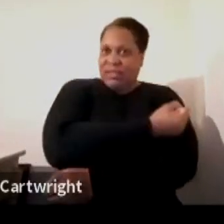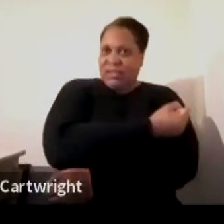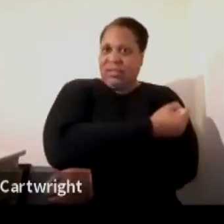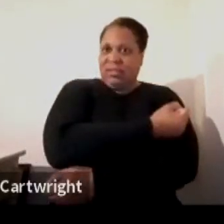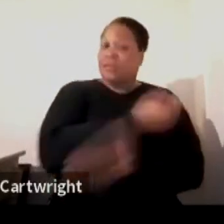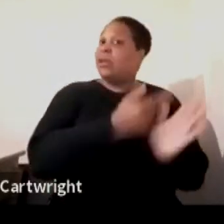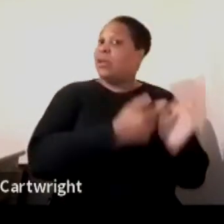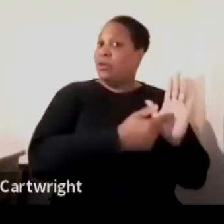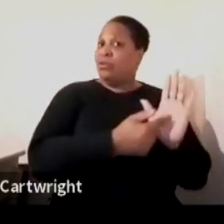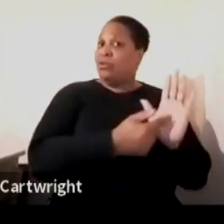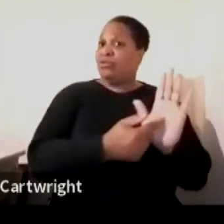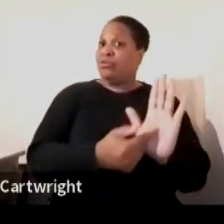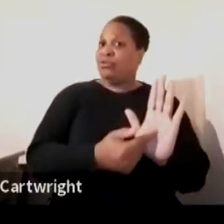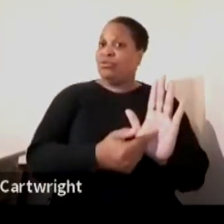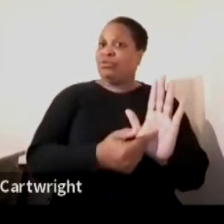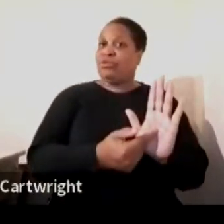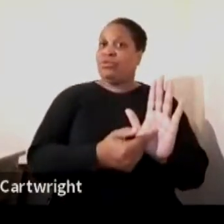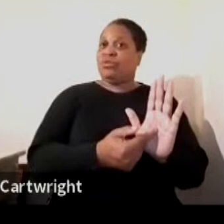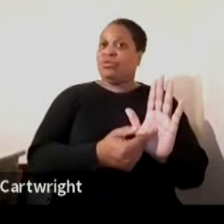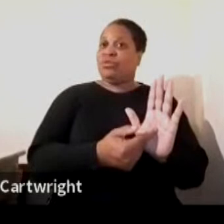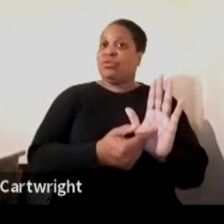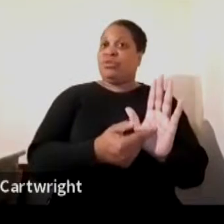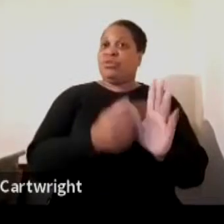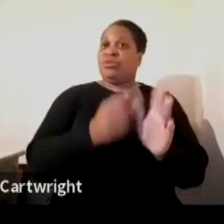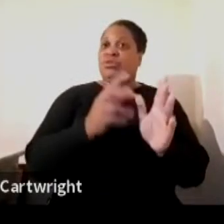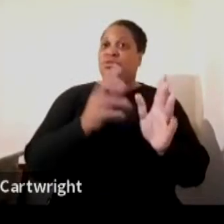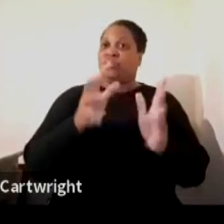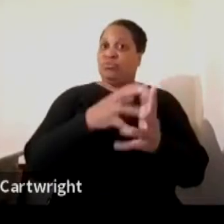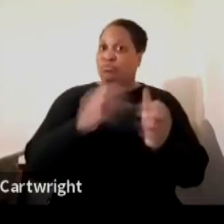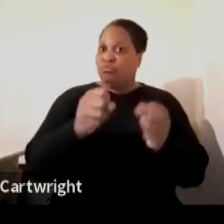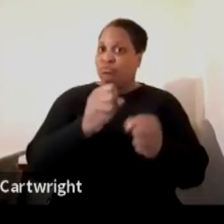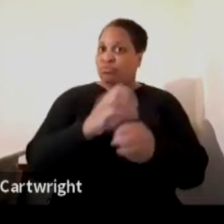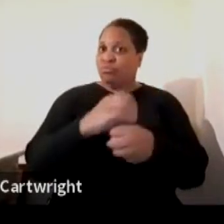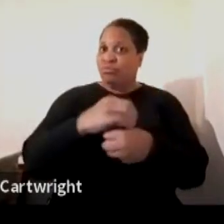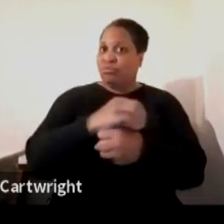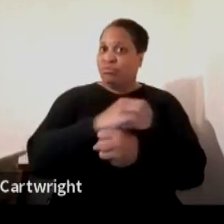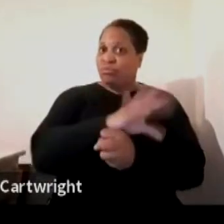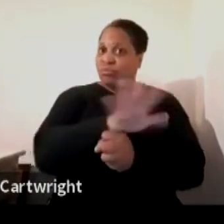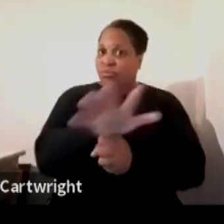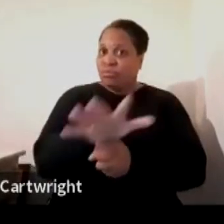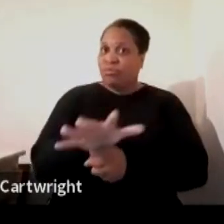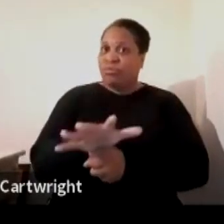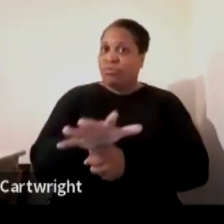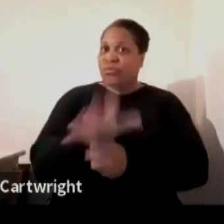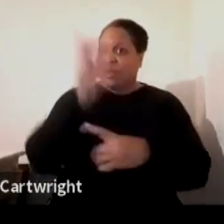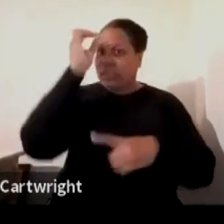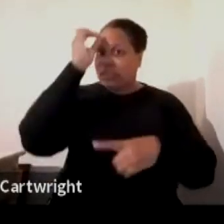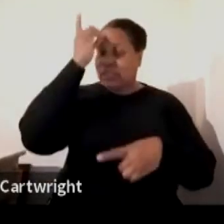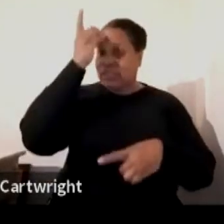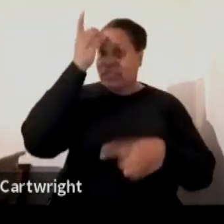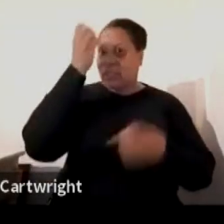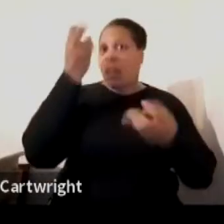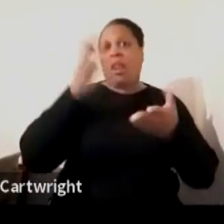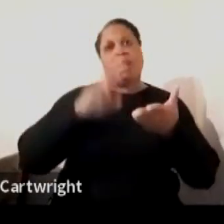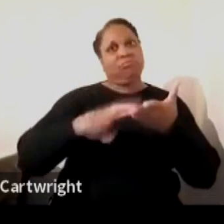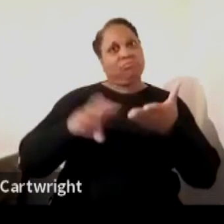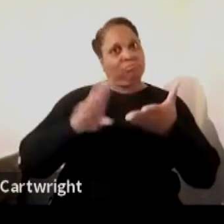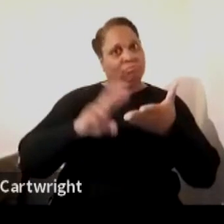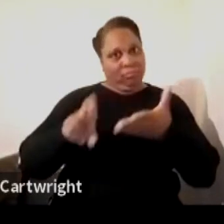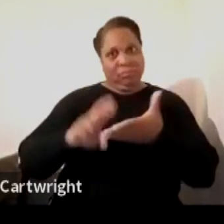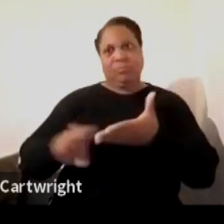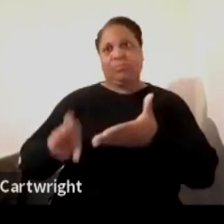to reduce coronavirus disease, and there's a lot of research going into